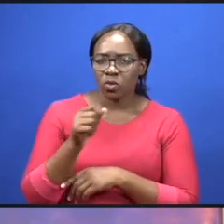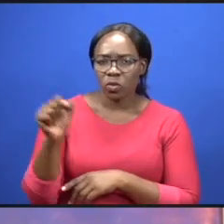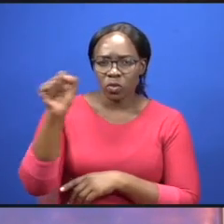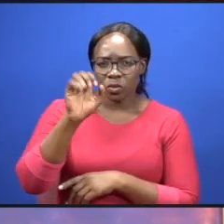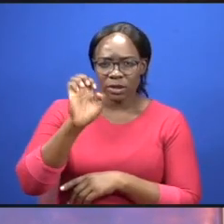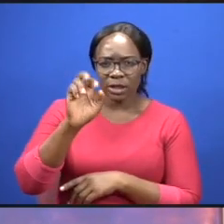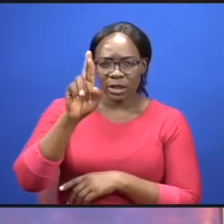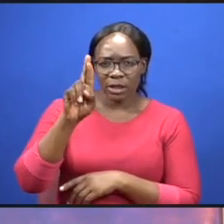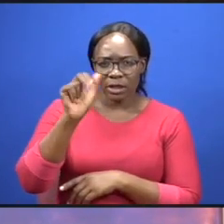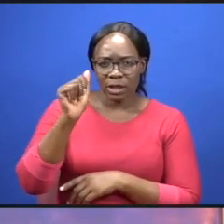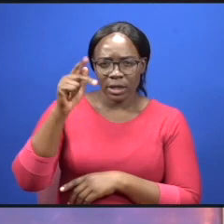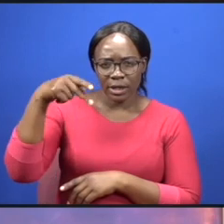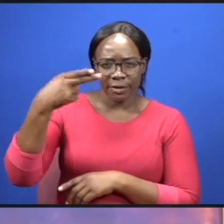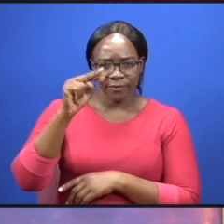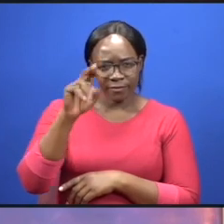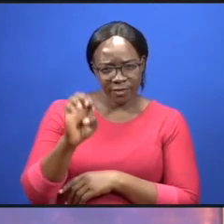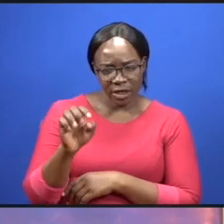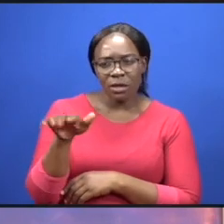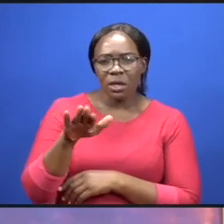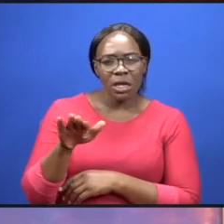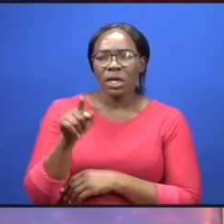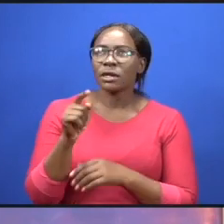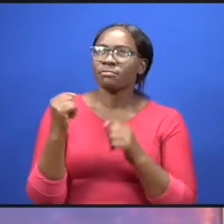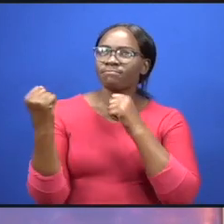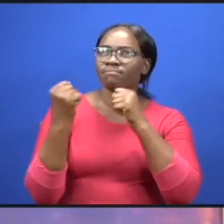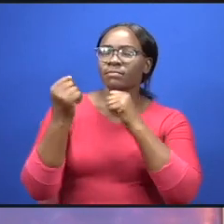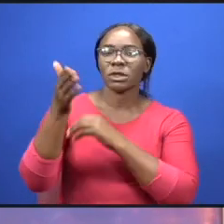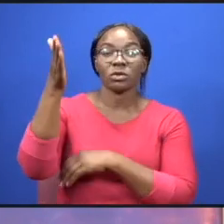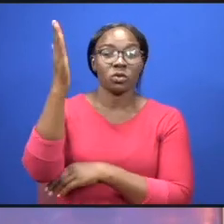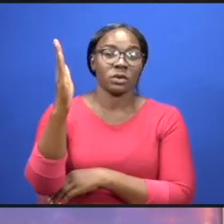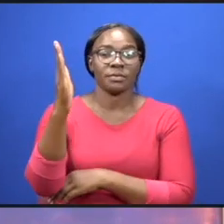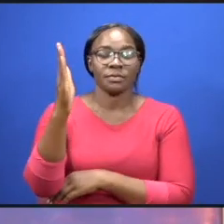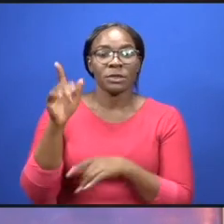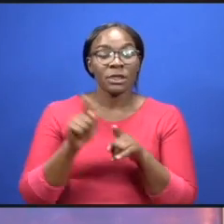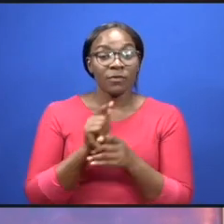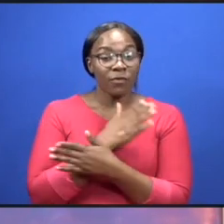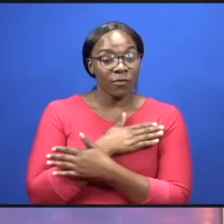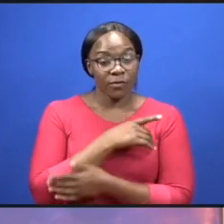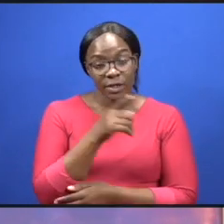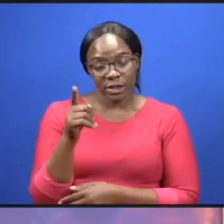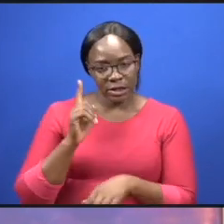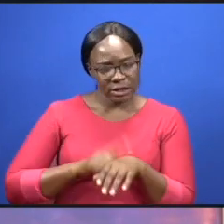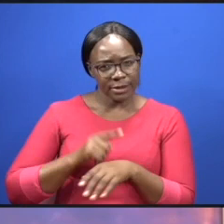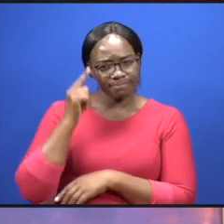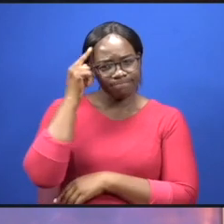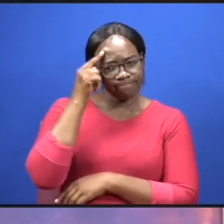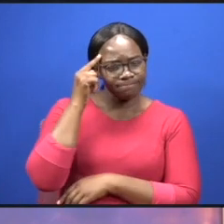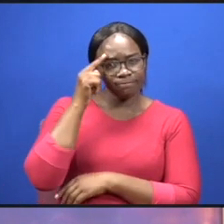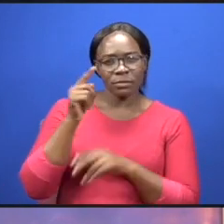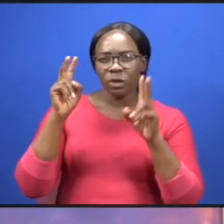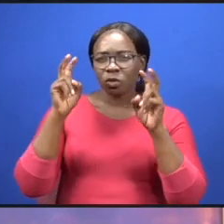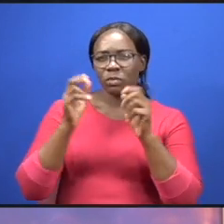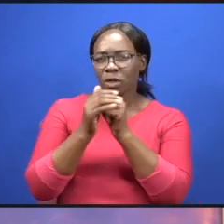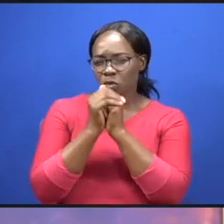seraphim regarding Adonai, the sovereign Lord. And friends, as we consider the theme of